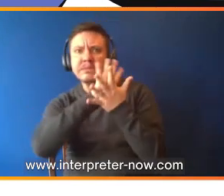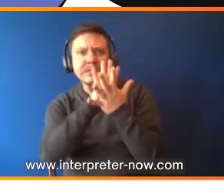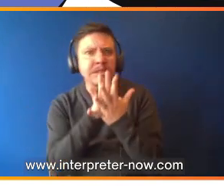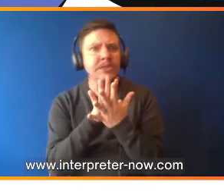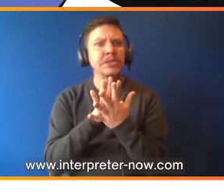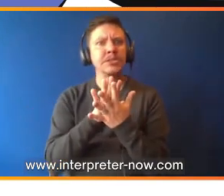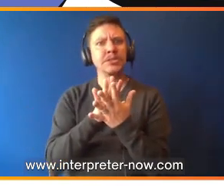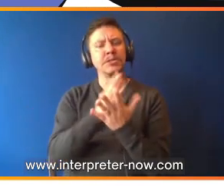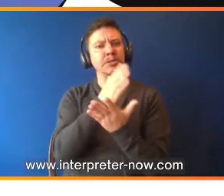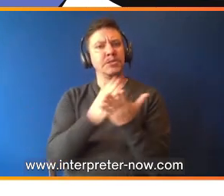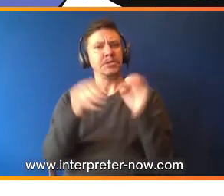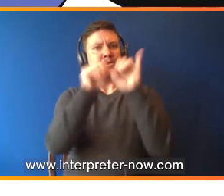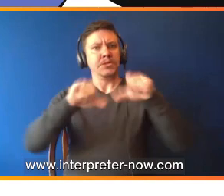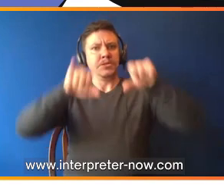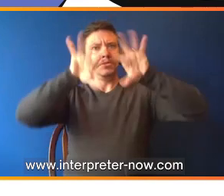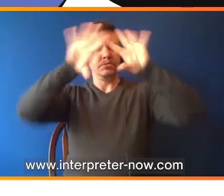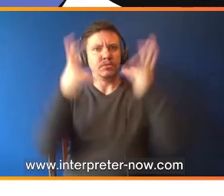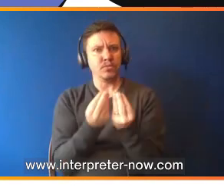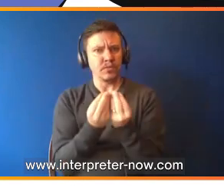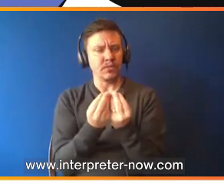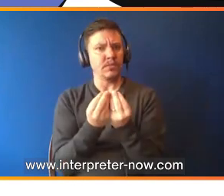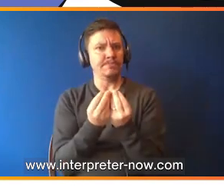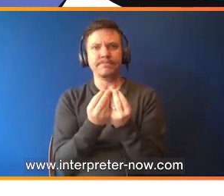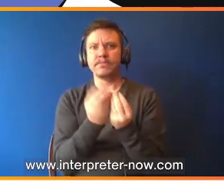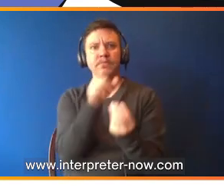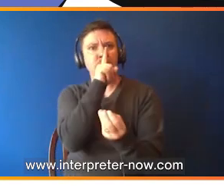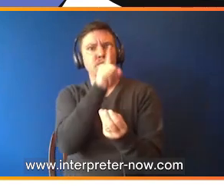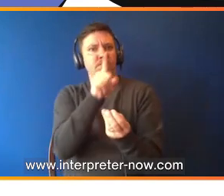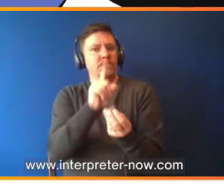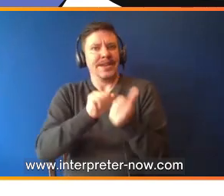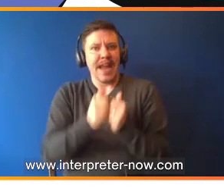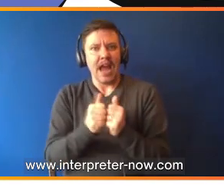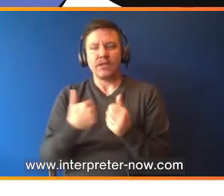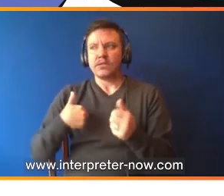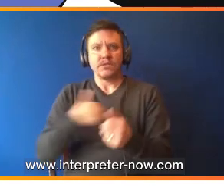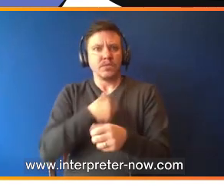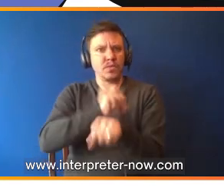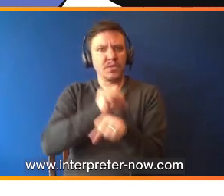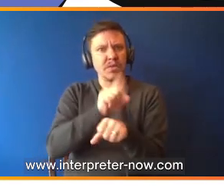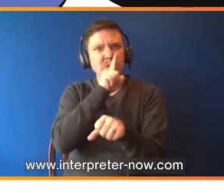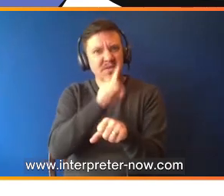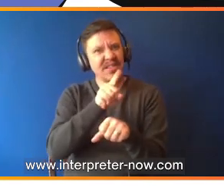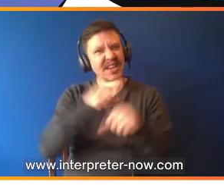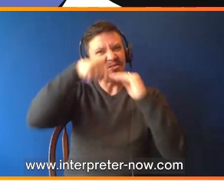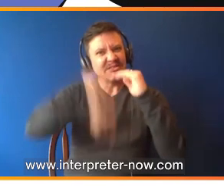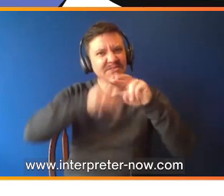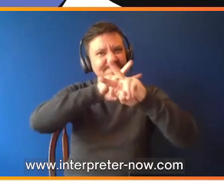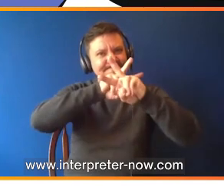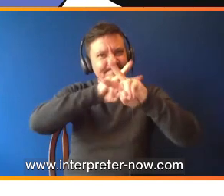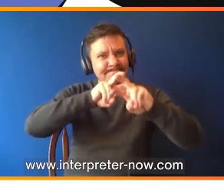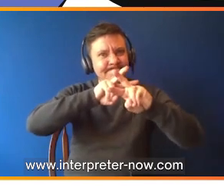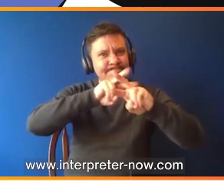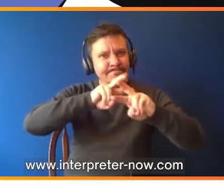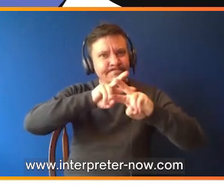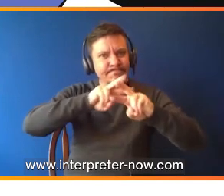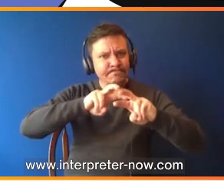with it, but I would say the rewards in terms of human benefits and social benefits far outweigh the